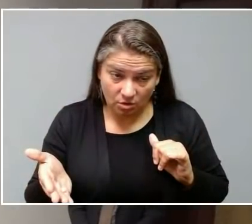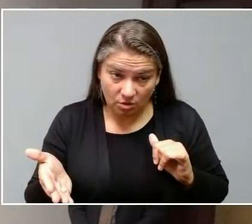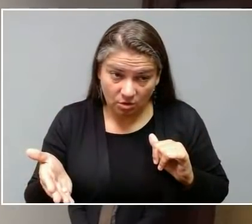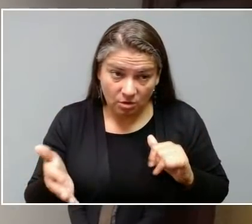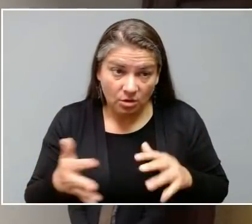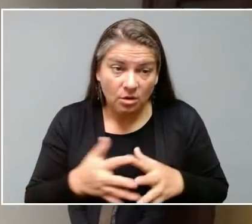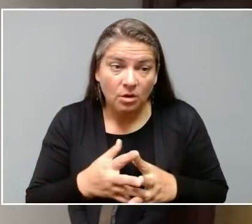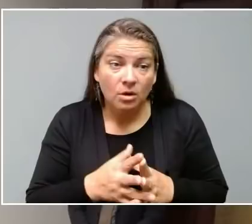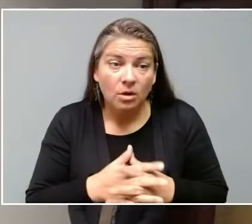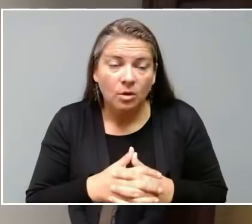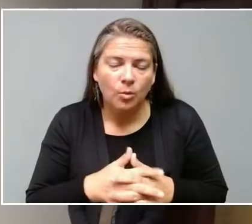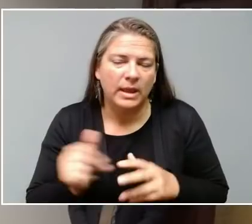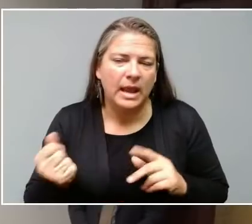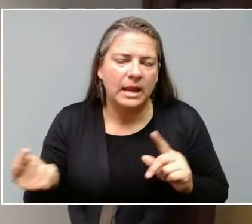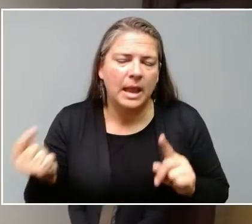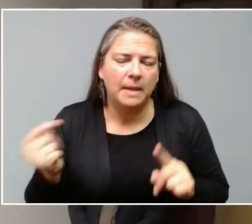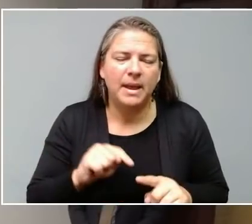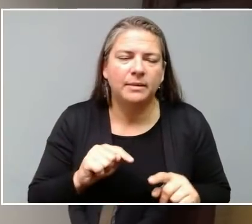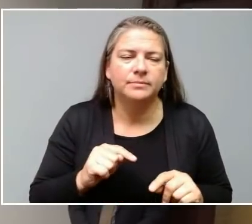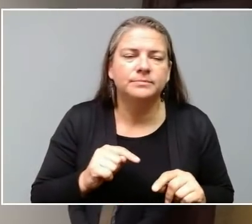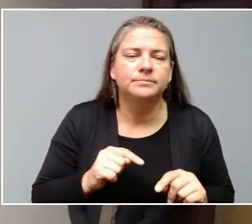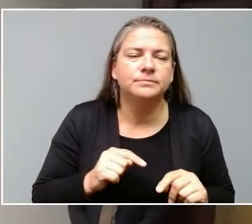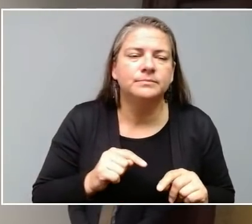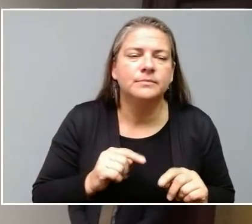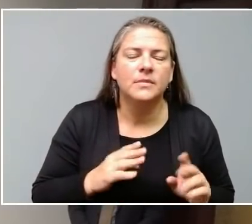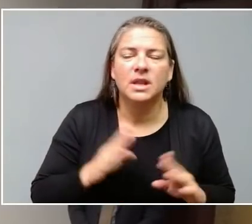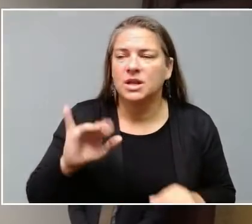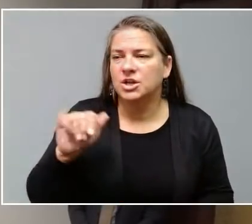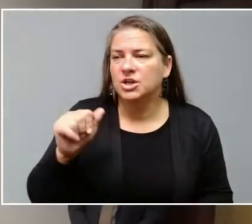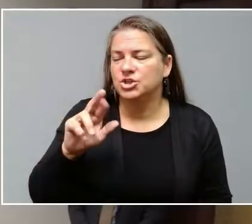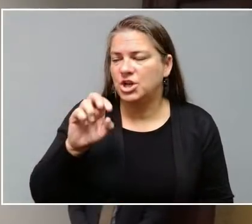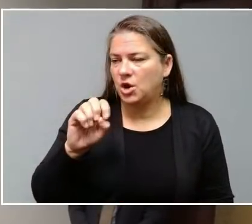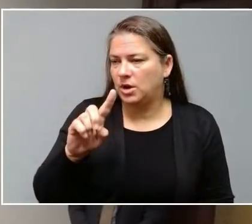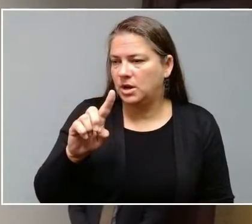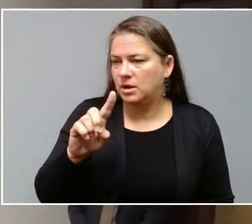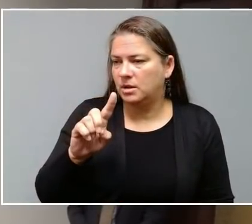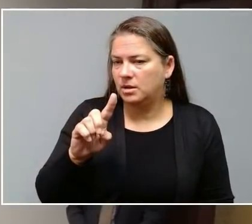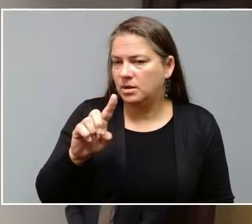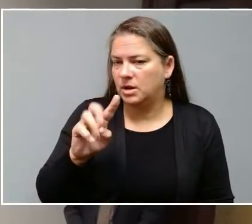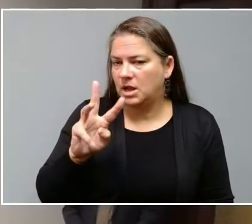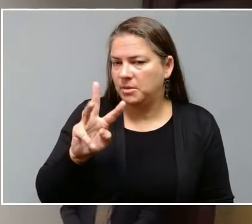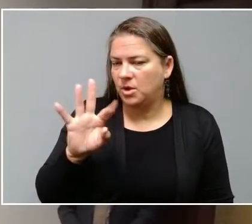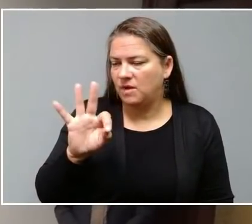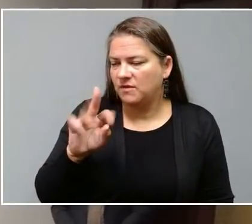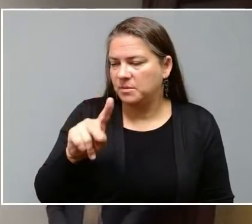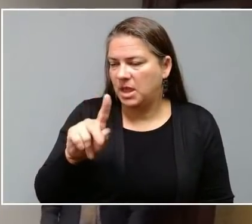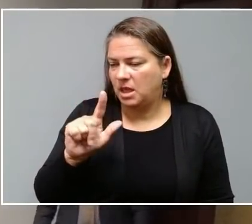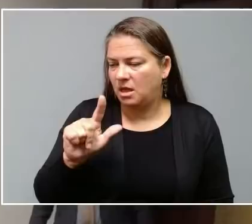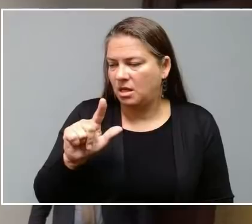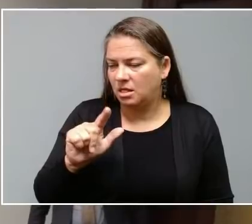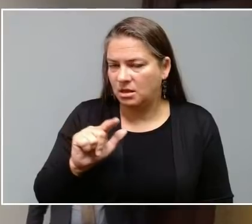We can come back. Do we want to do Jared Benner from WFPL?